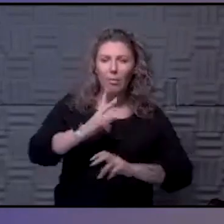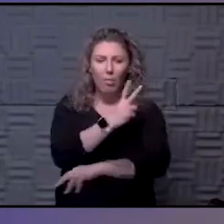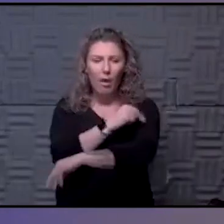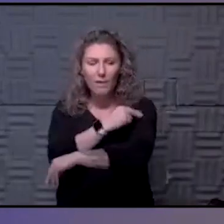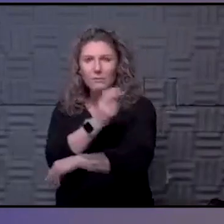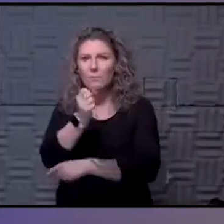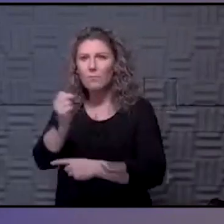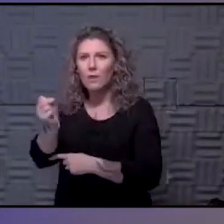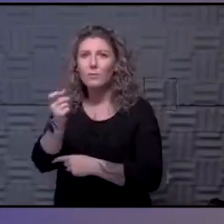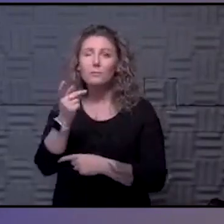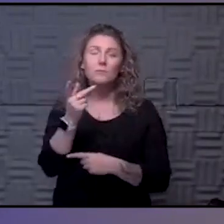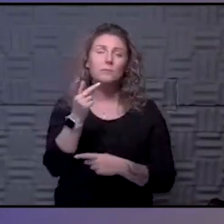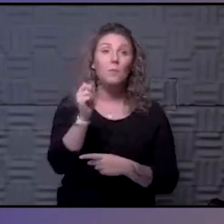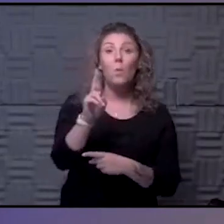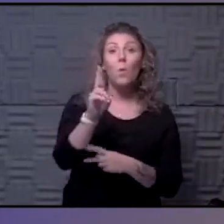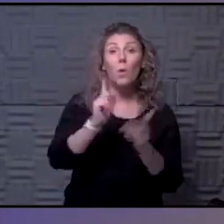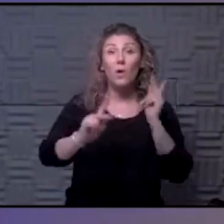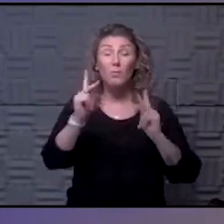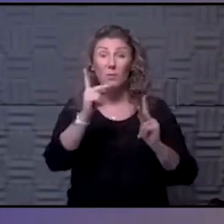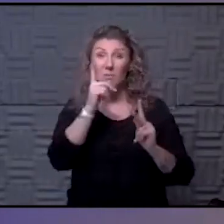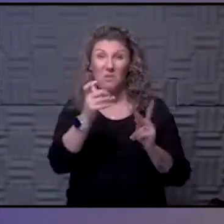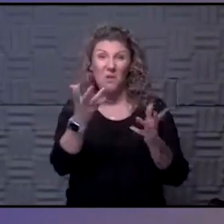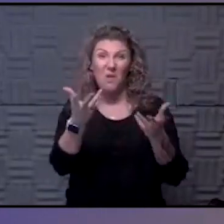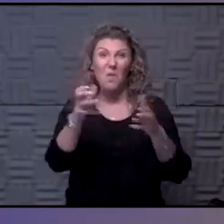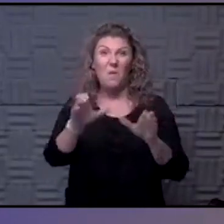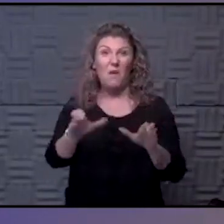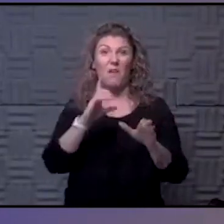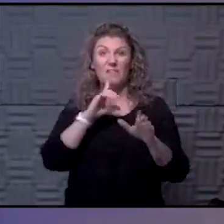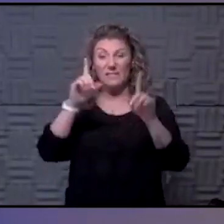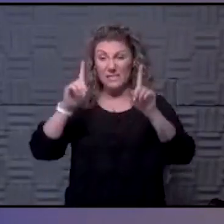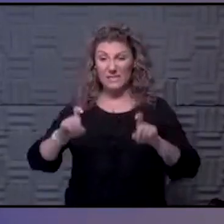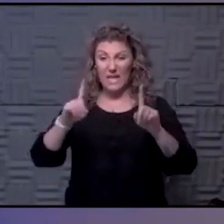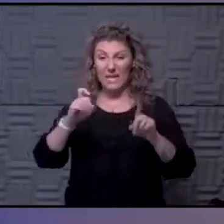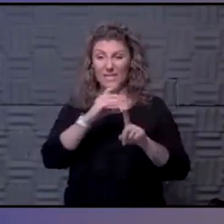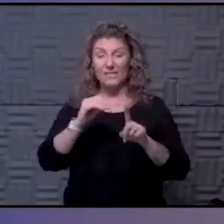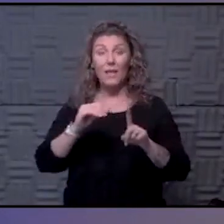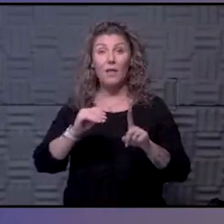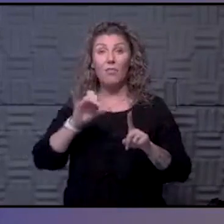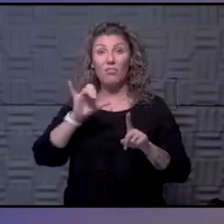may not want to be testing. But of course, testing that wastewater where we can get